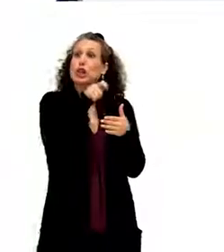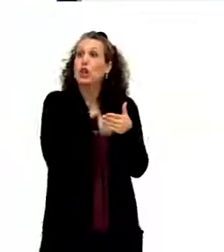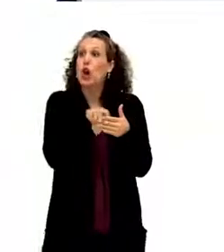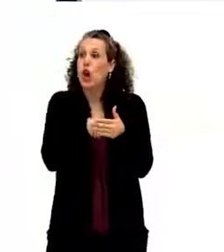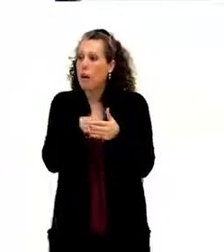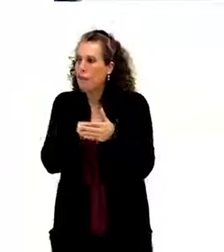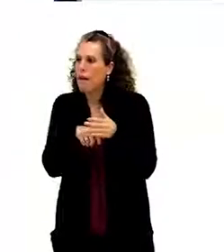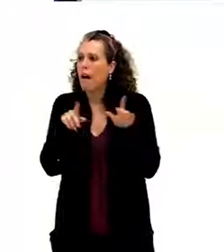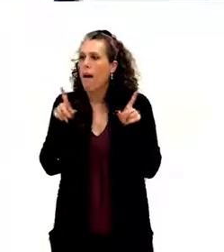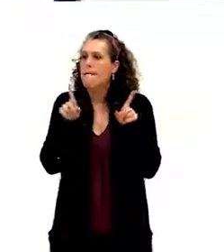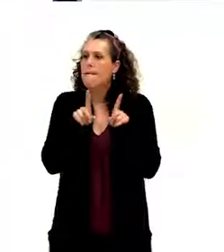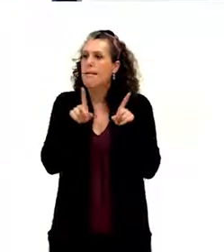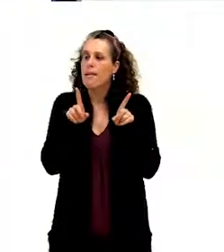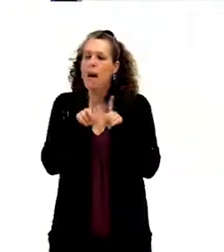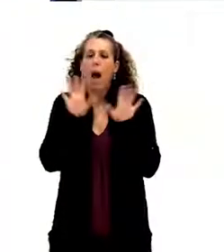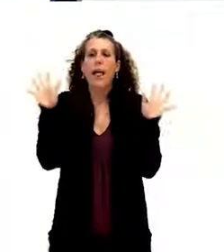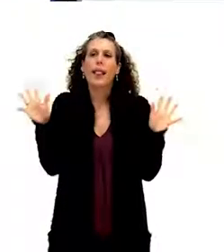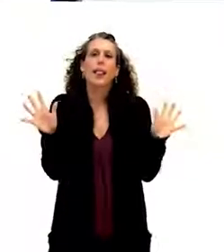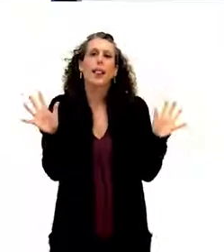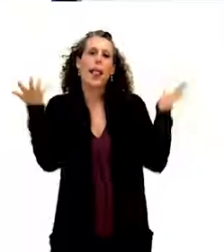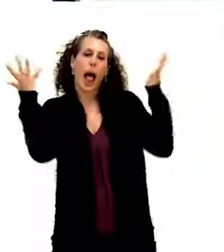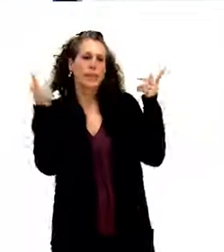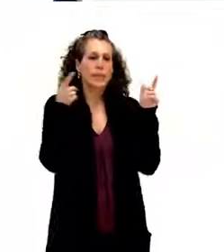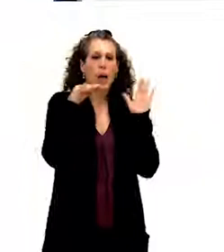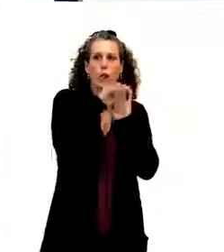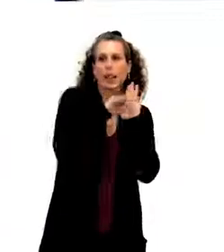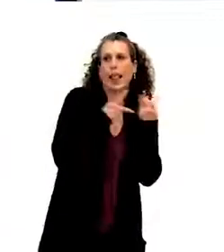light, soft-touch regulatory regime for